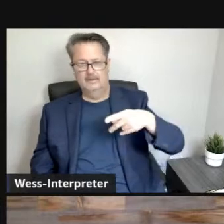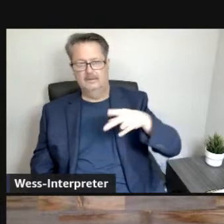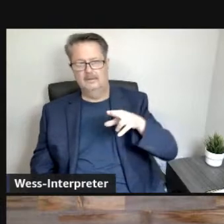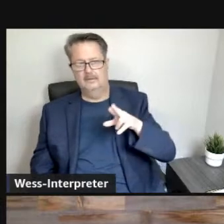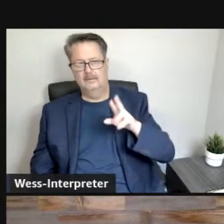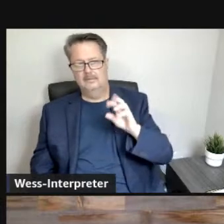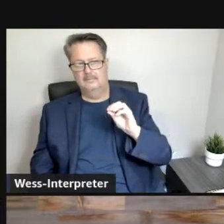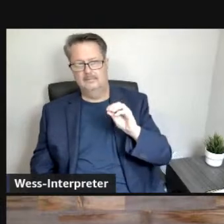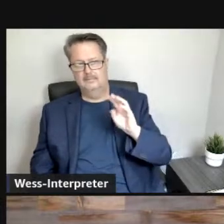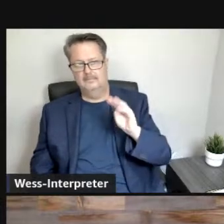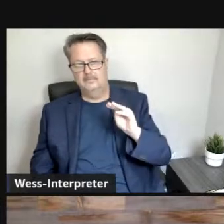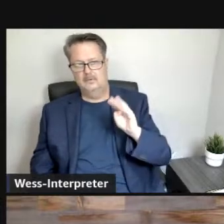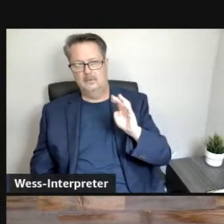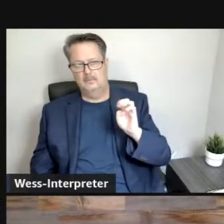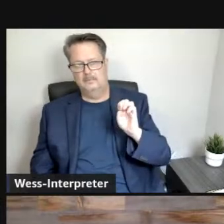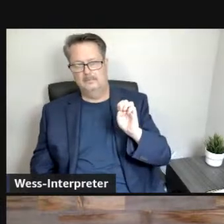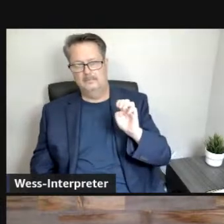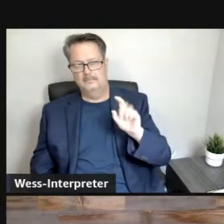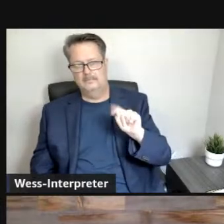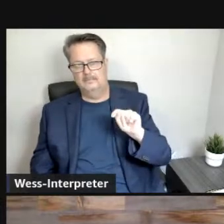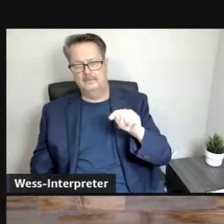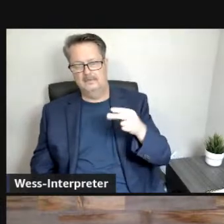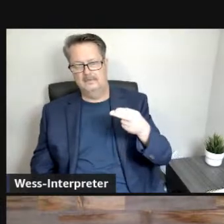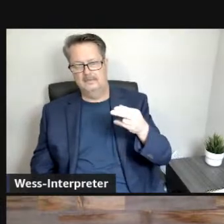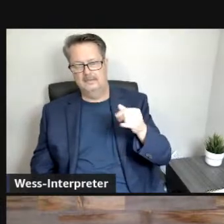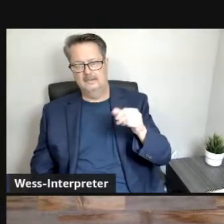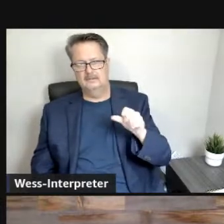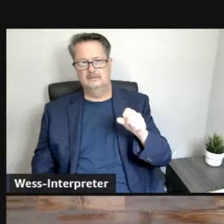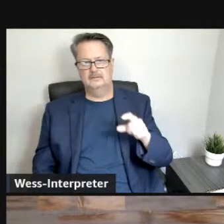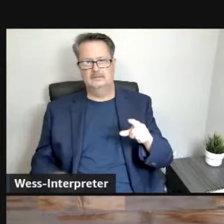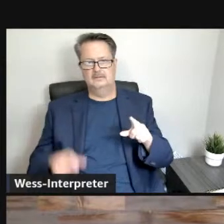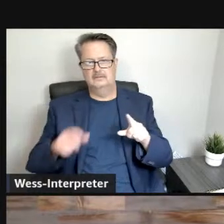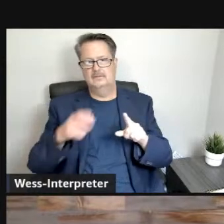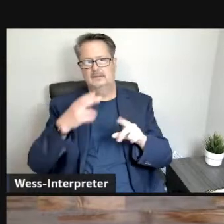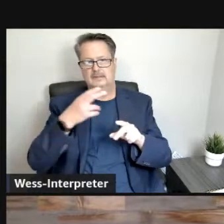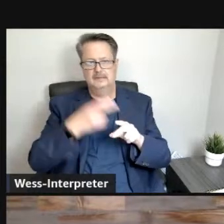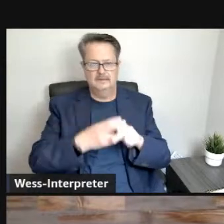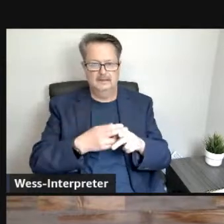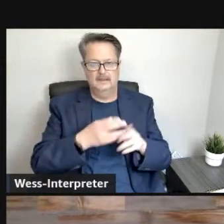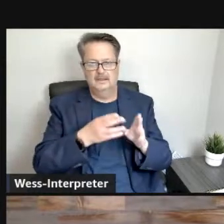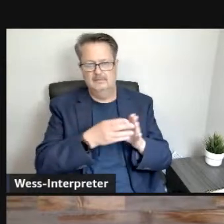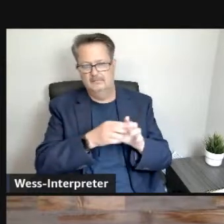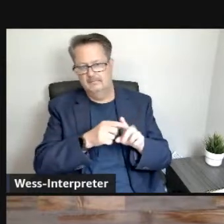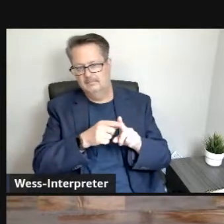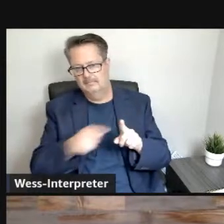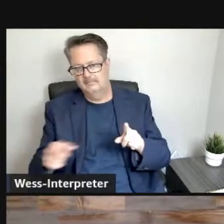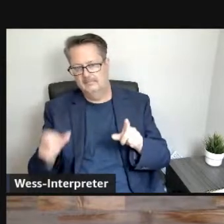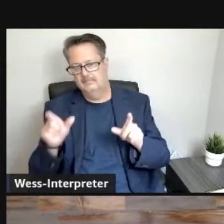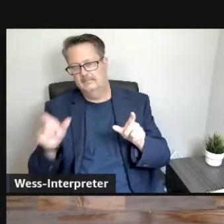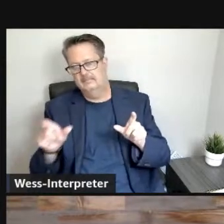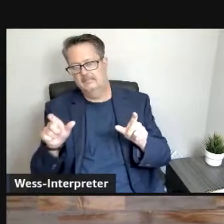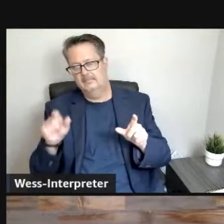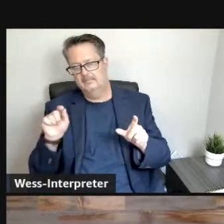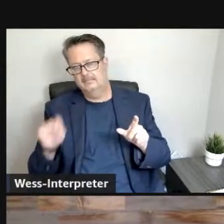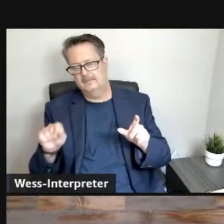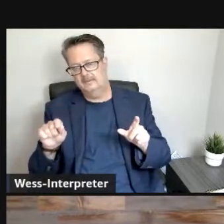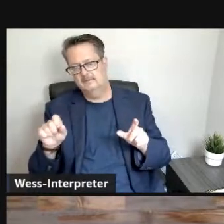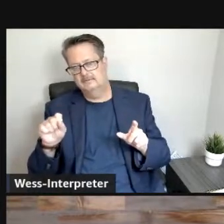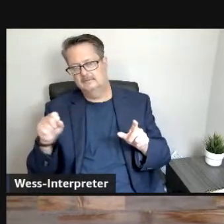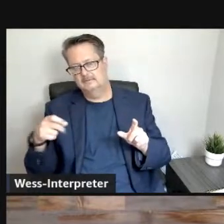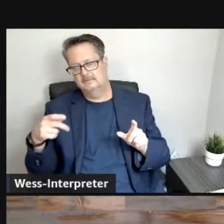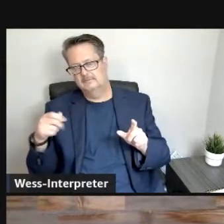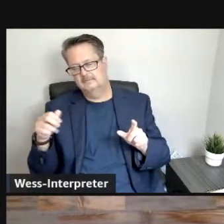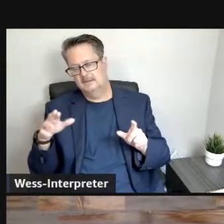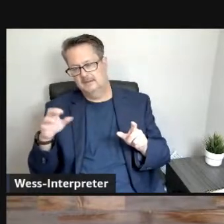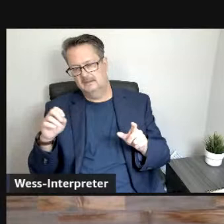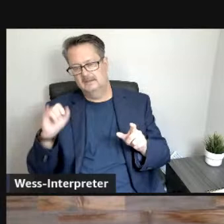groups. So you get the EKS cluster and the namespace. So you will have one log group per namespace. And if